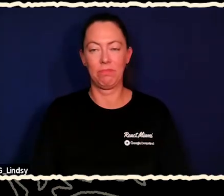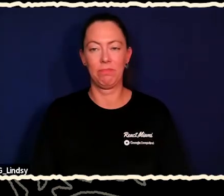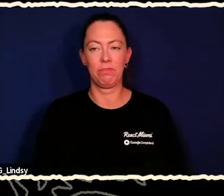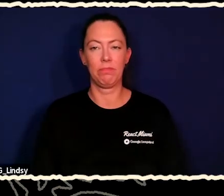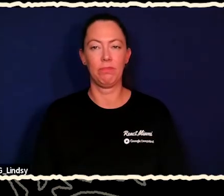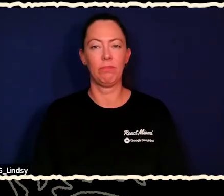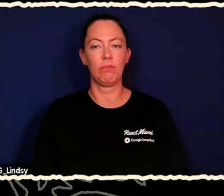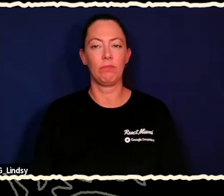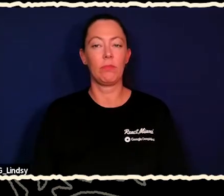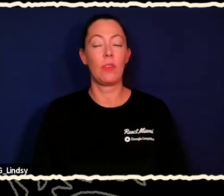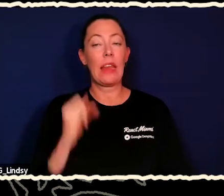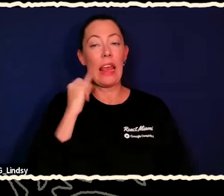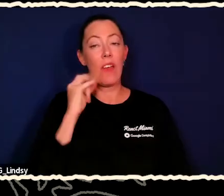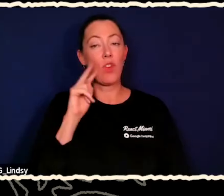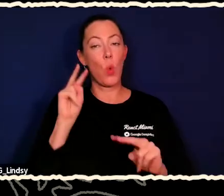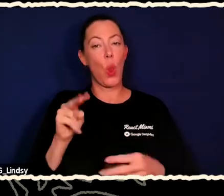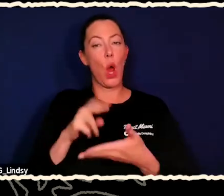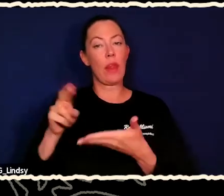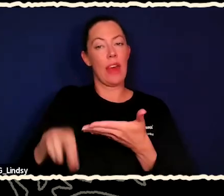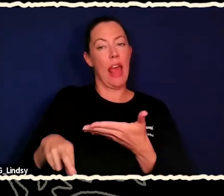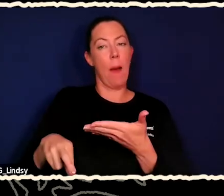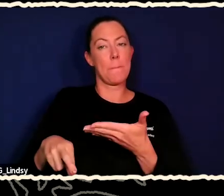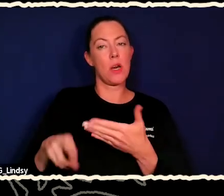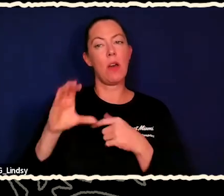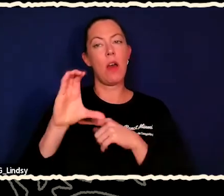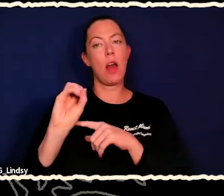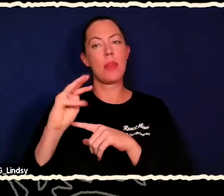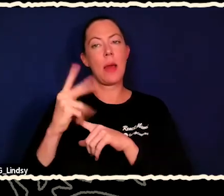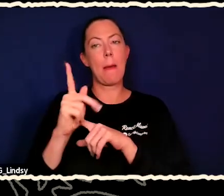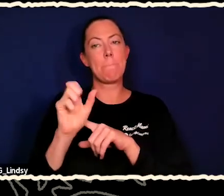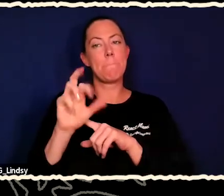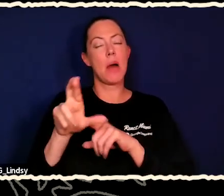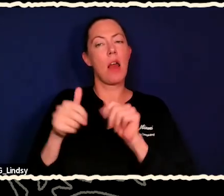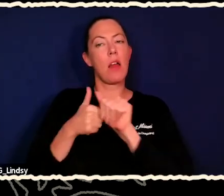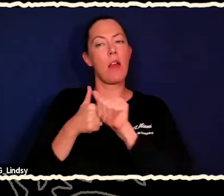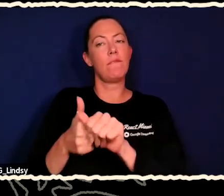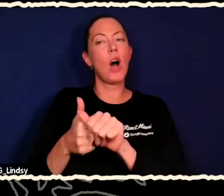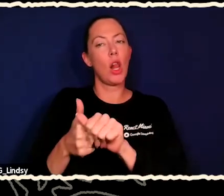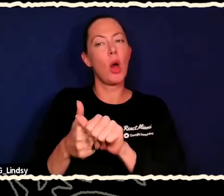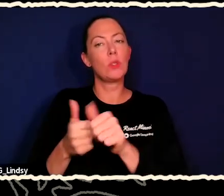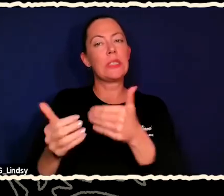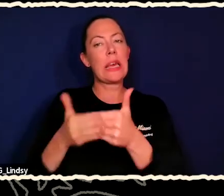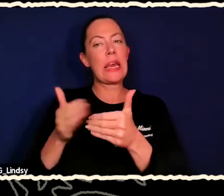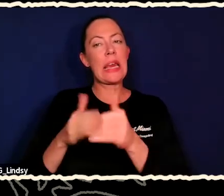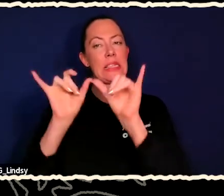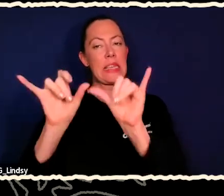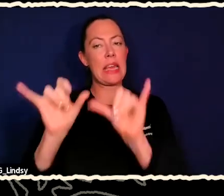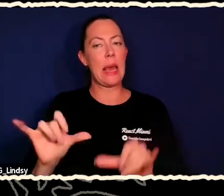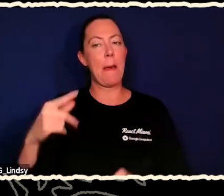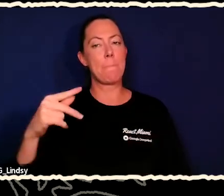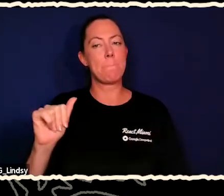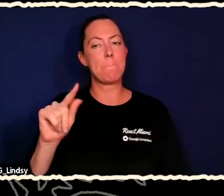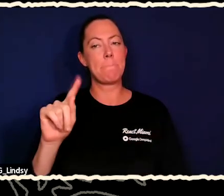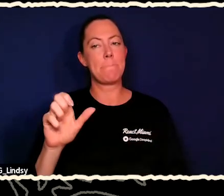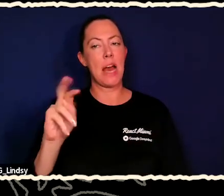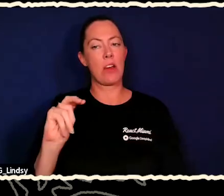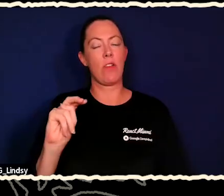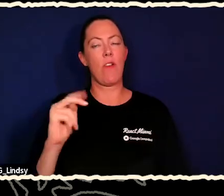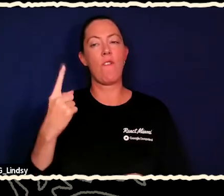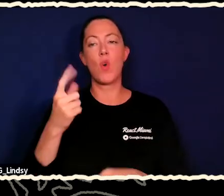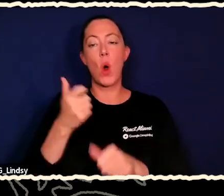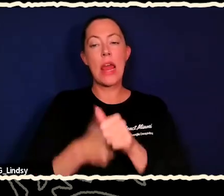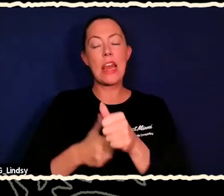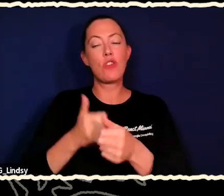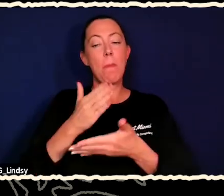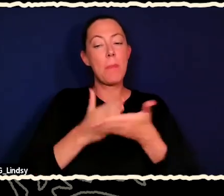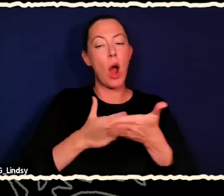If you look at the output, the compiler actually follows a very consistent pattern. For every bit of the output, it's going to